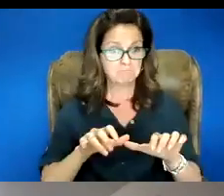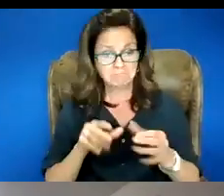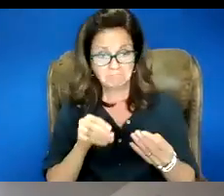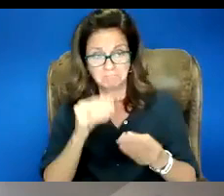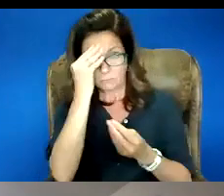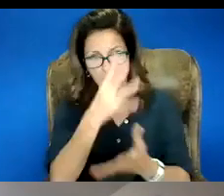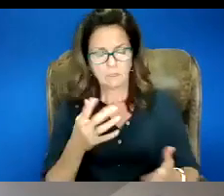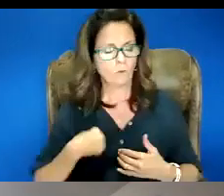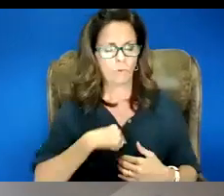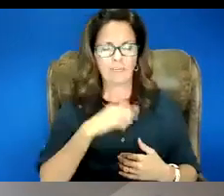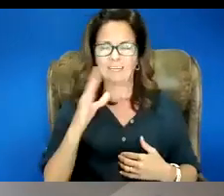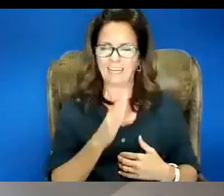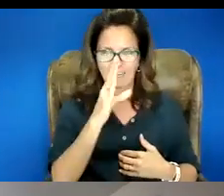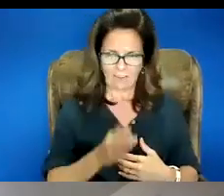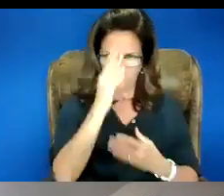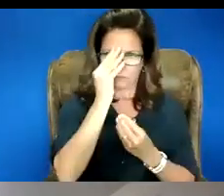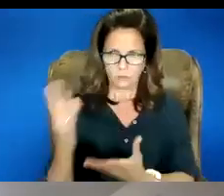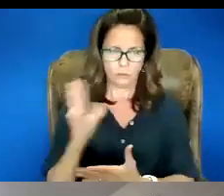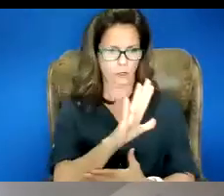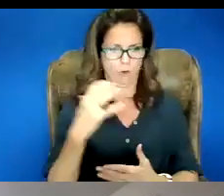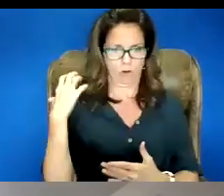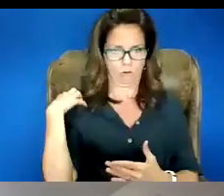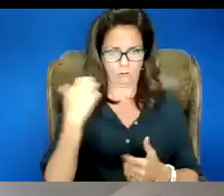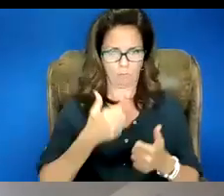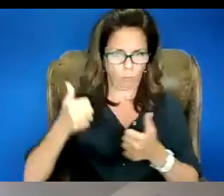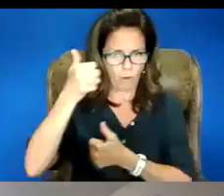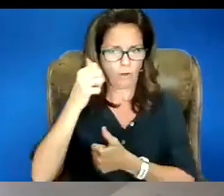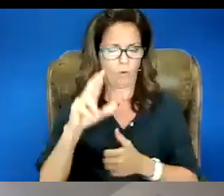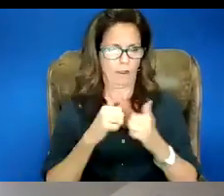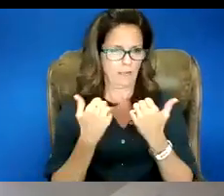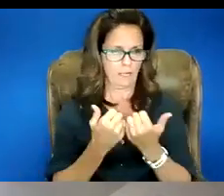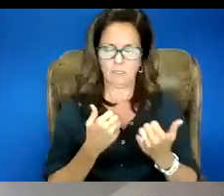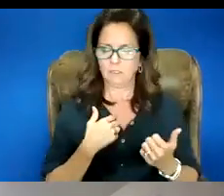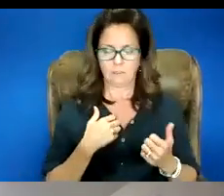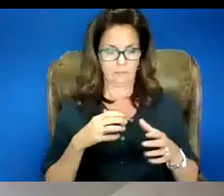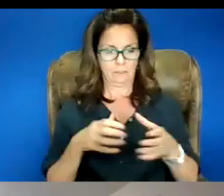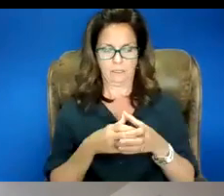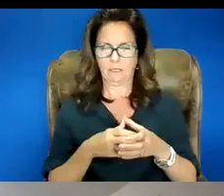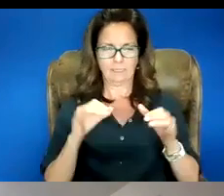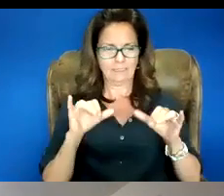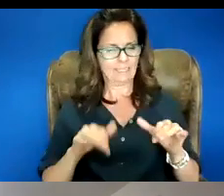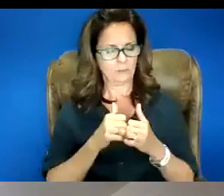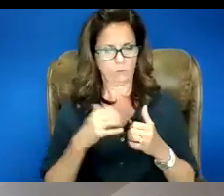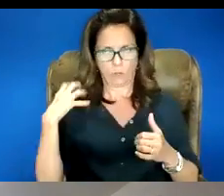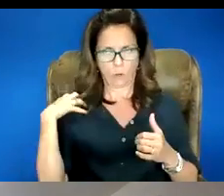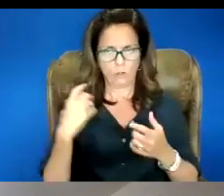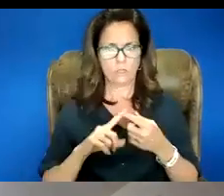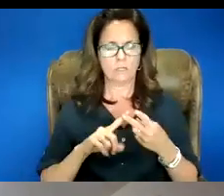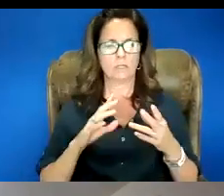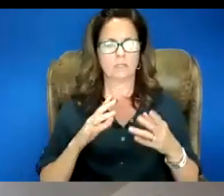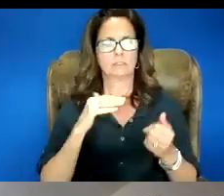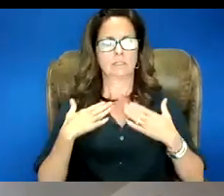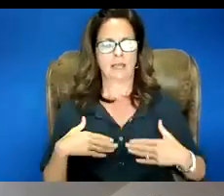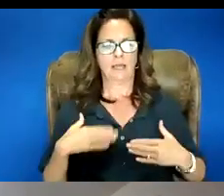employer, your agency. It all stays within State of Health, the health coaches, the healthcare providers, and the program